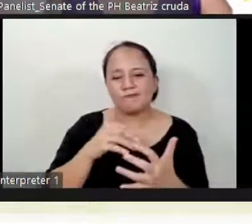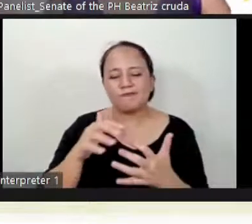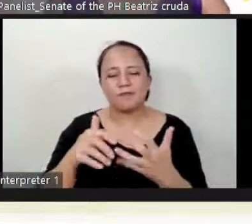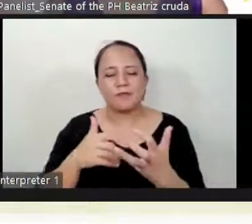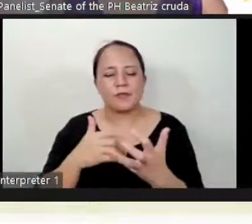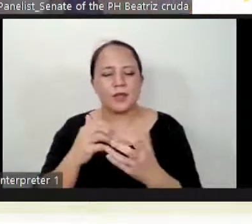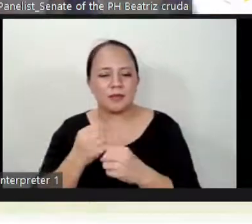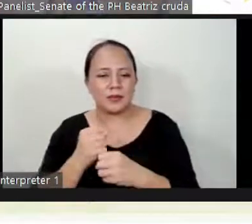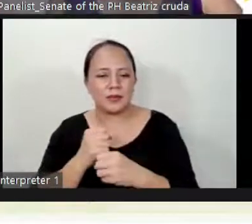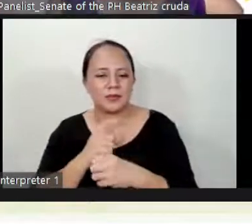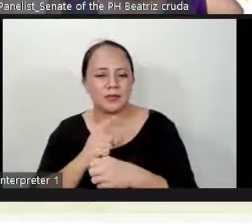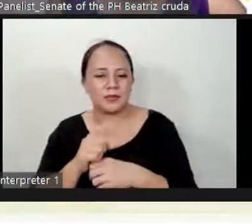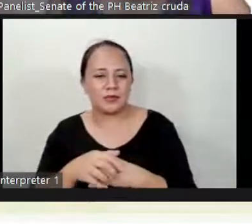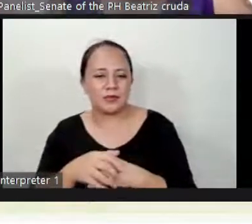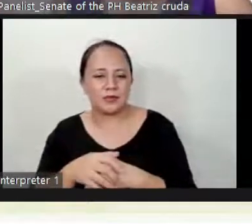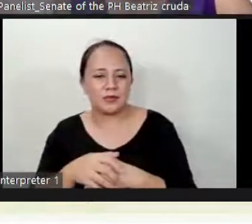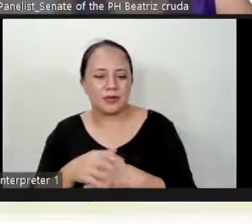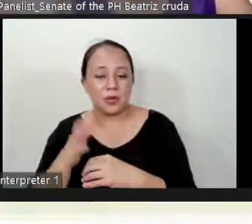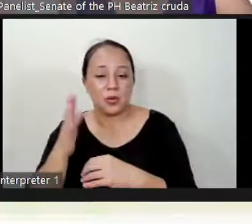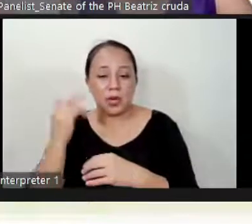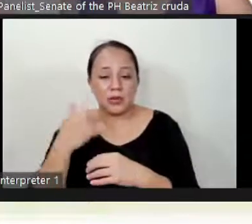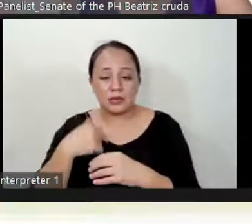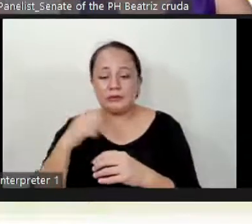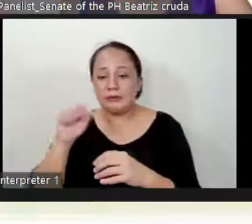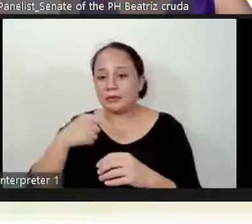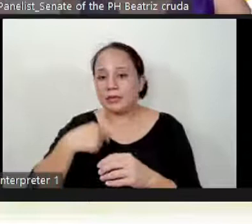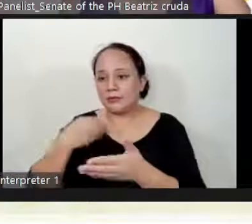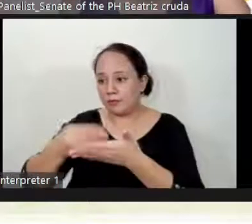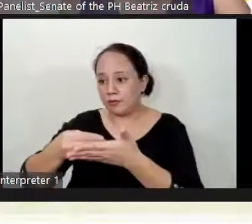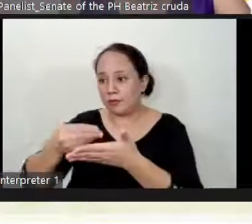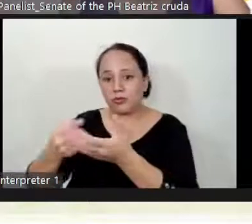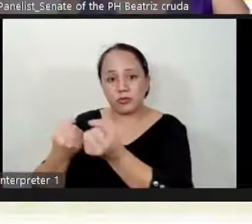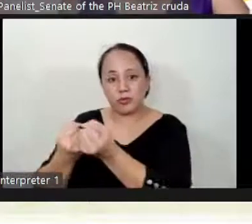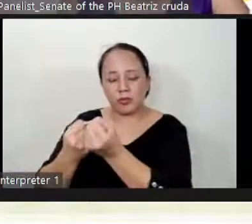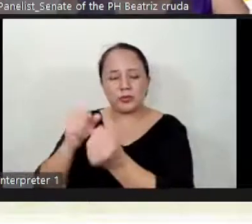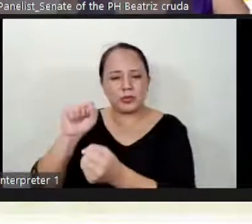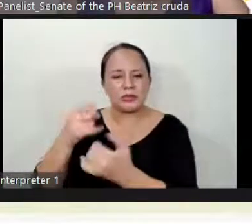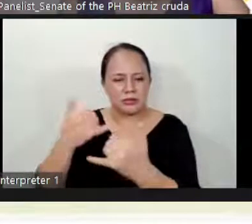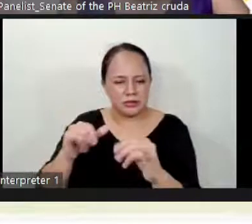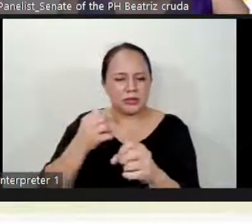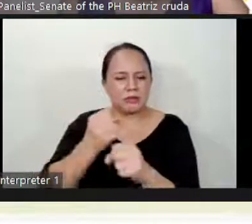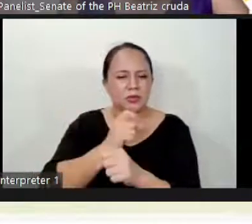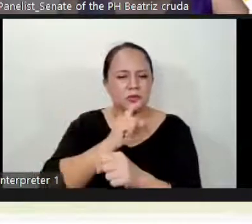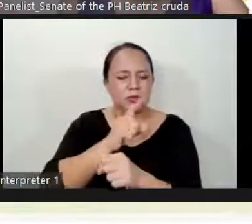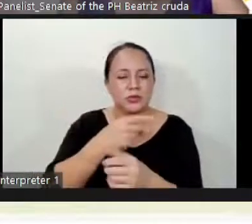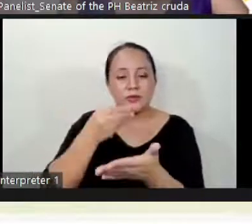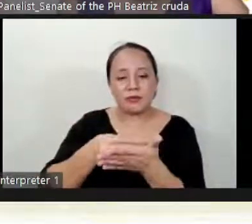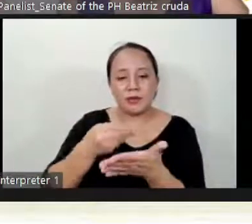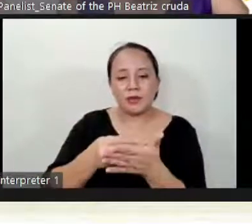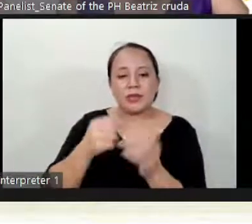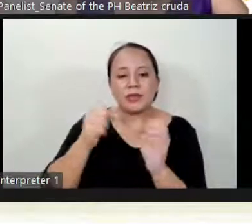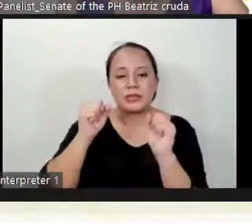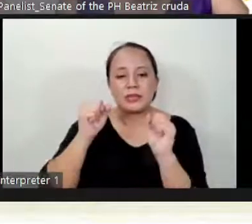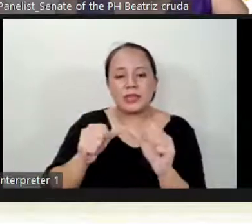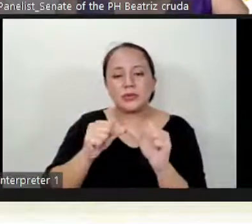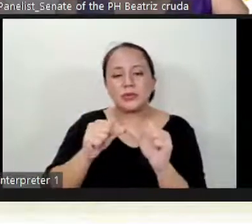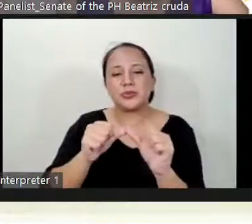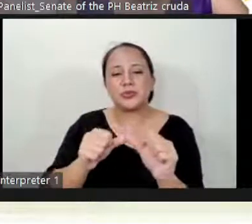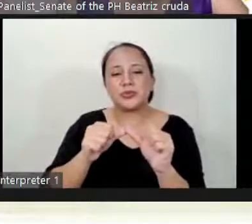ensure that kasi even if we have the financing arm, we should ensure that the financing arm could